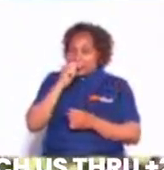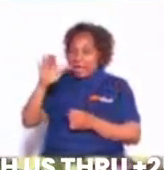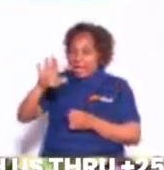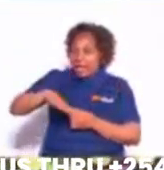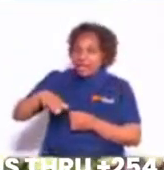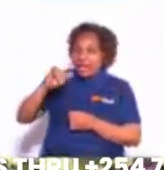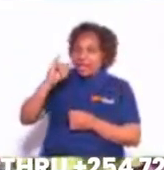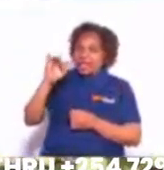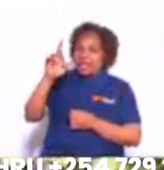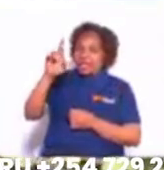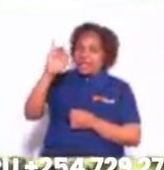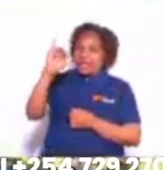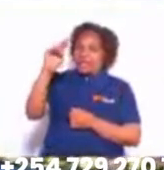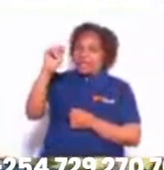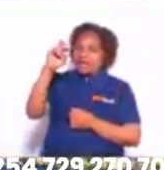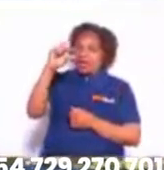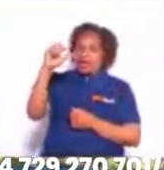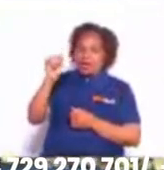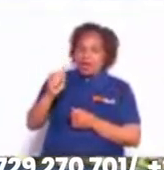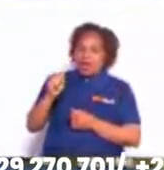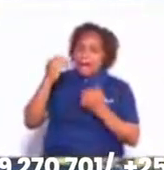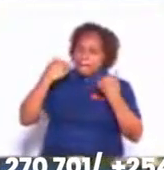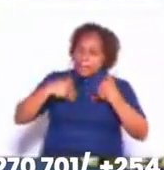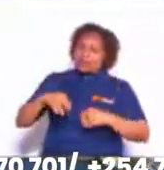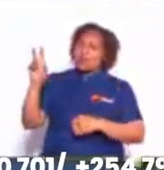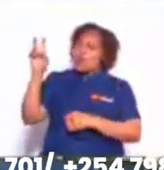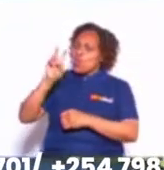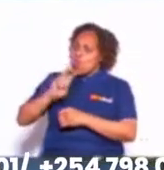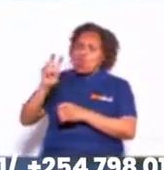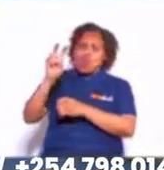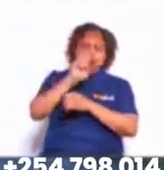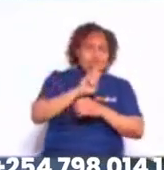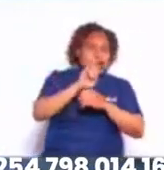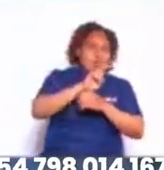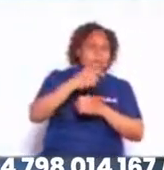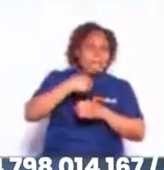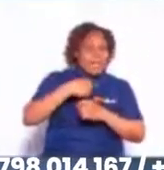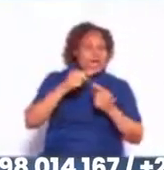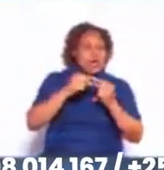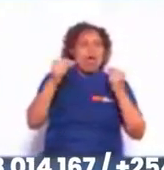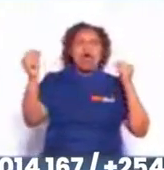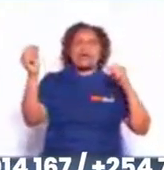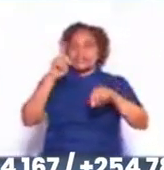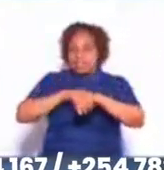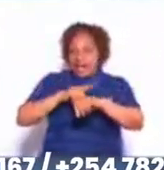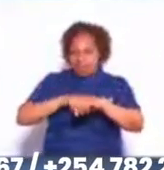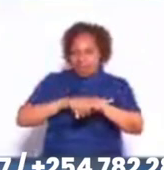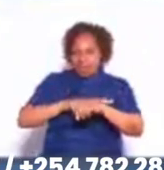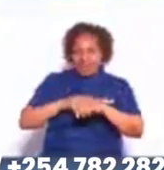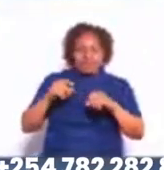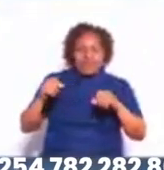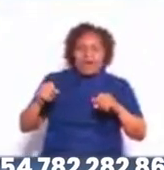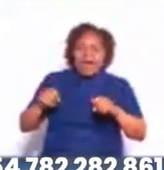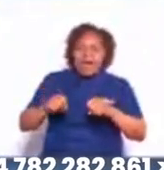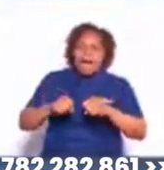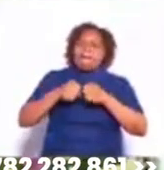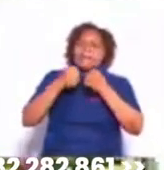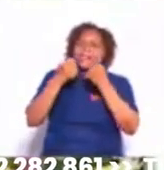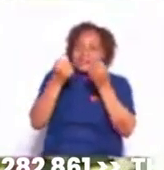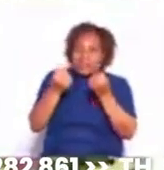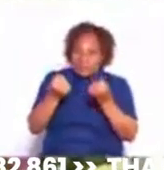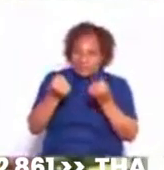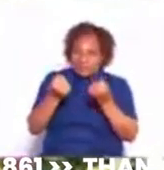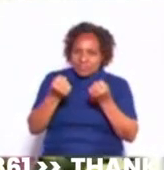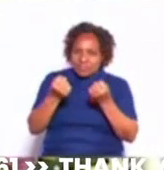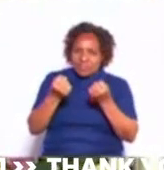I was there, and there is a person who was looking for me for a long time, long time. And it happened,